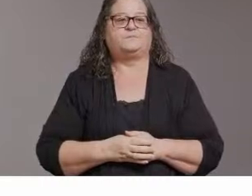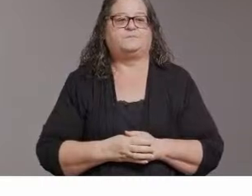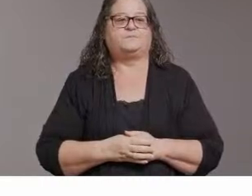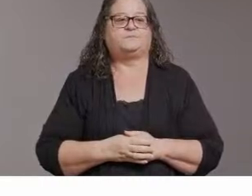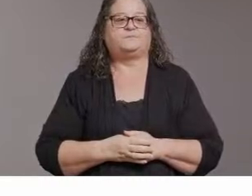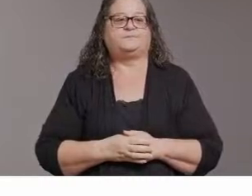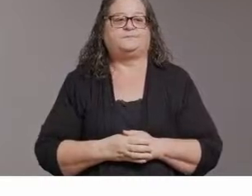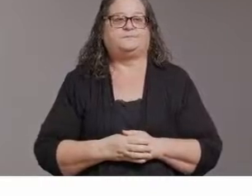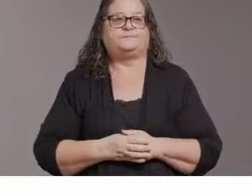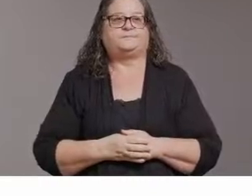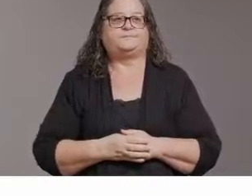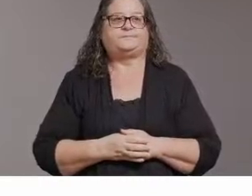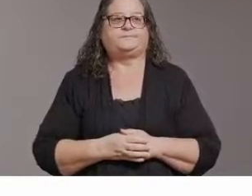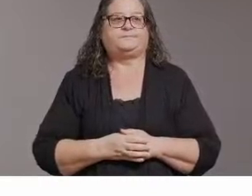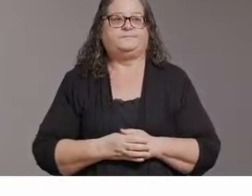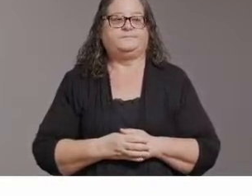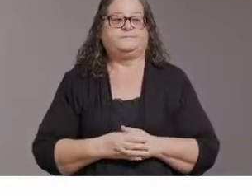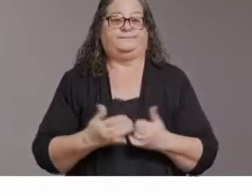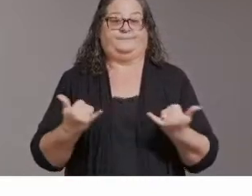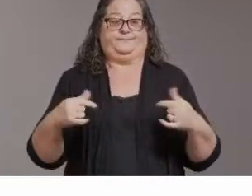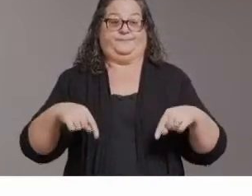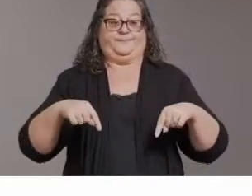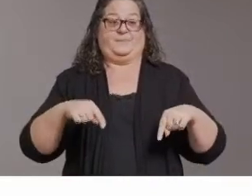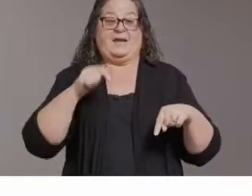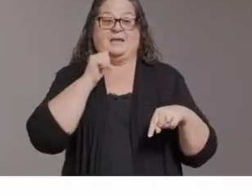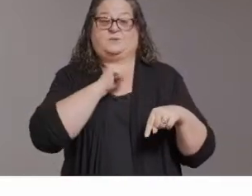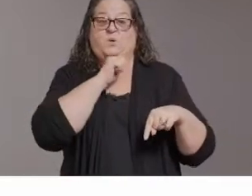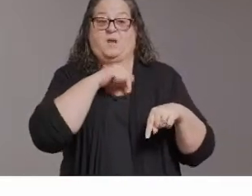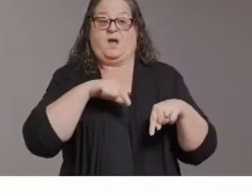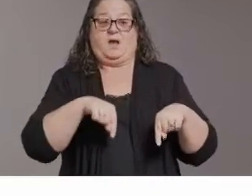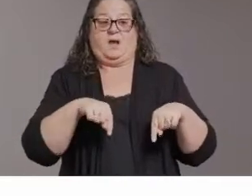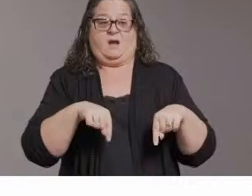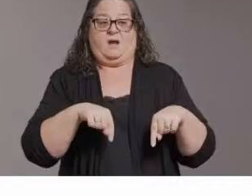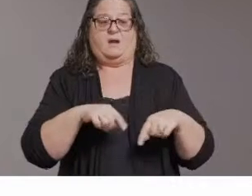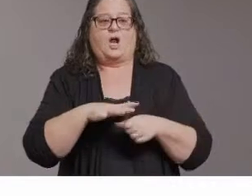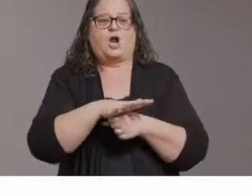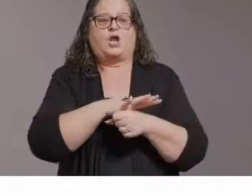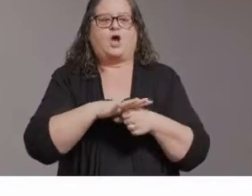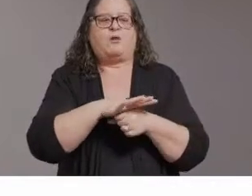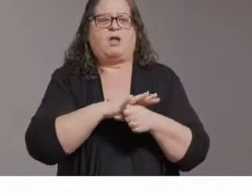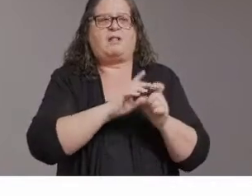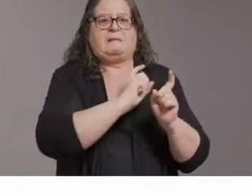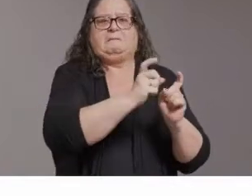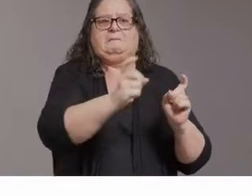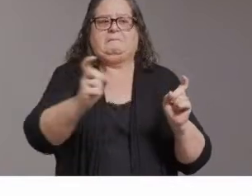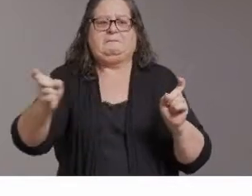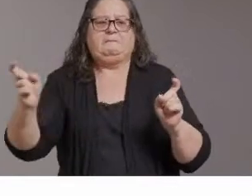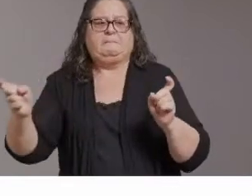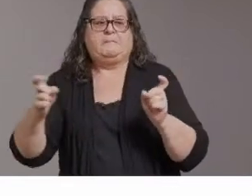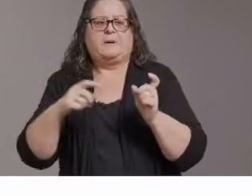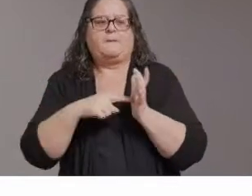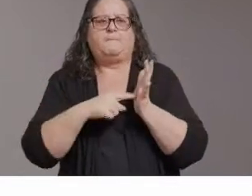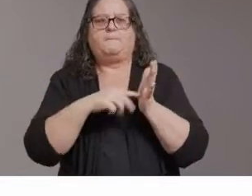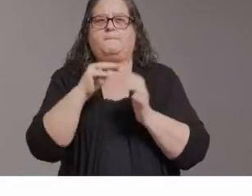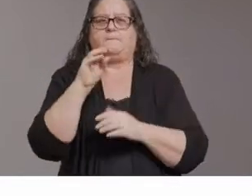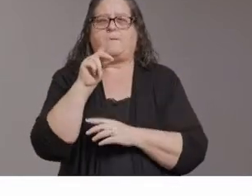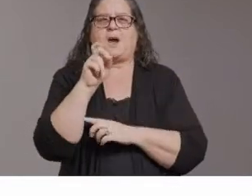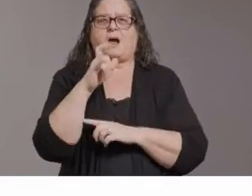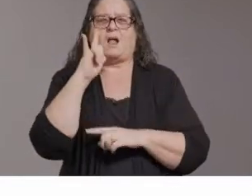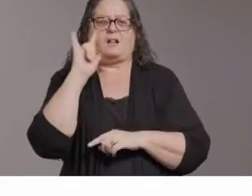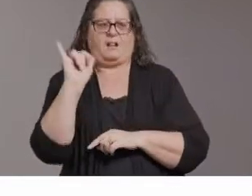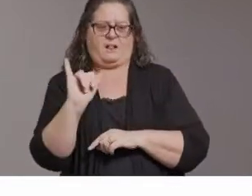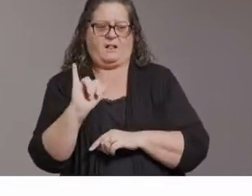And in Arizona, we've been using a local allocator model that was aimed to ensure that we were